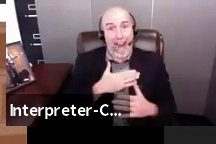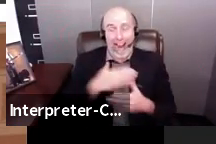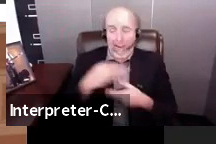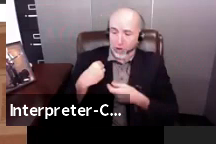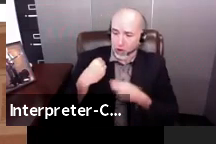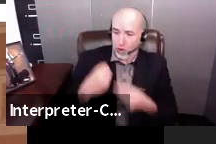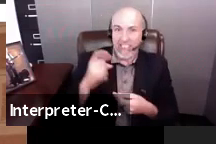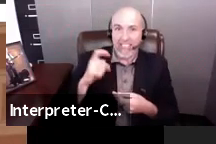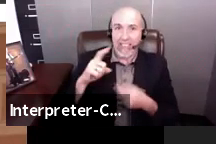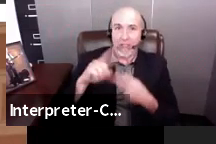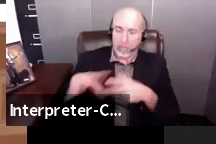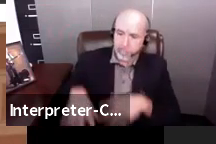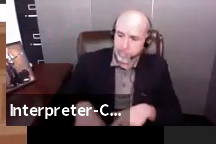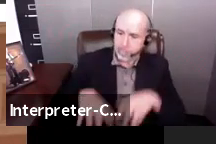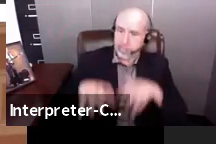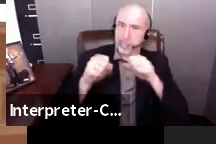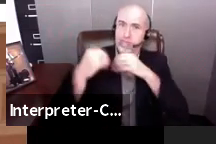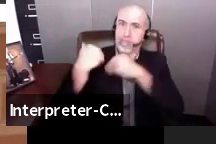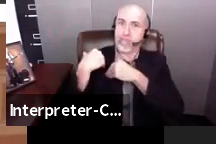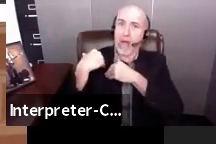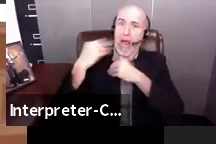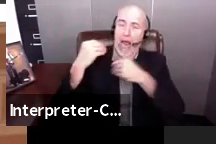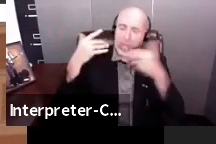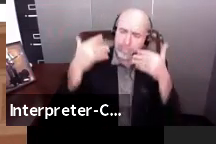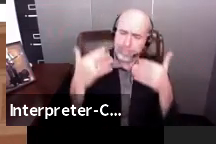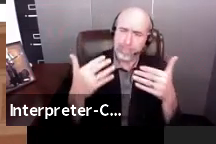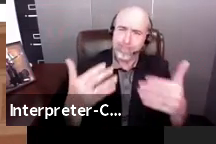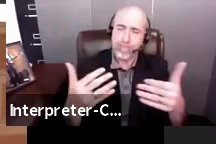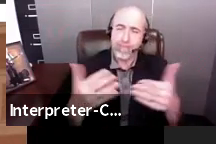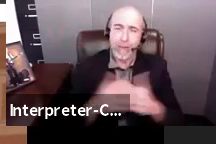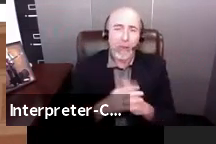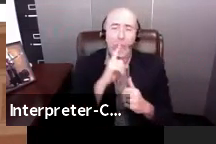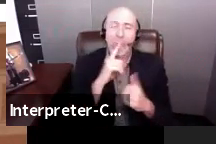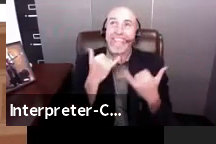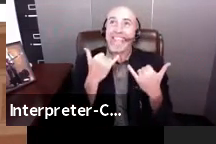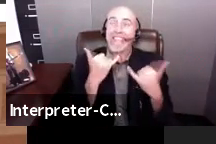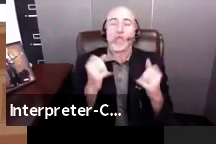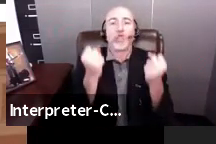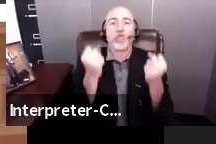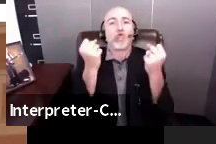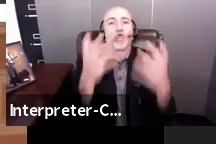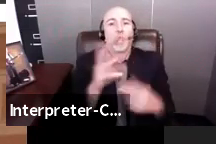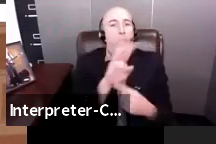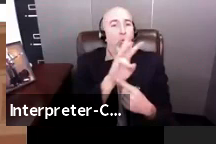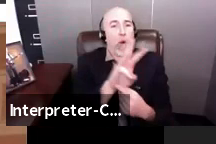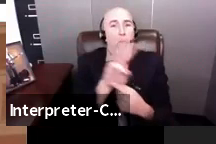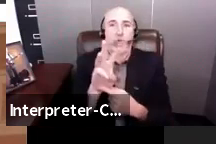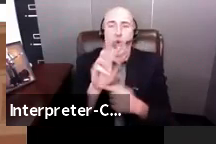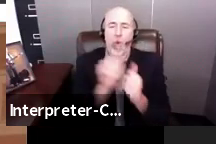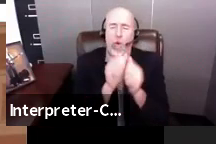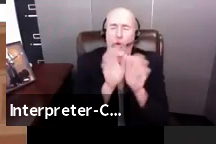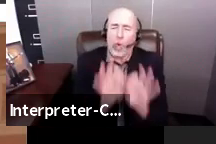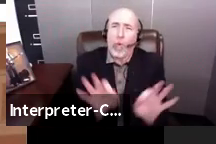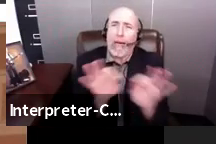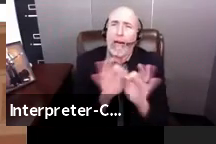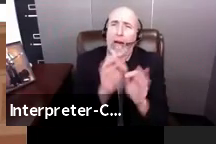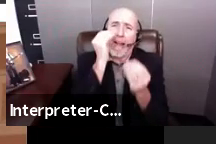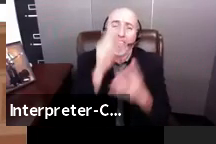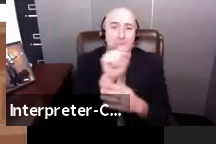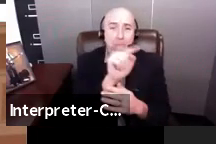the torch and carry us forward. There are still too many websites with critical information that